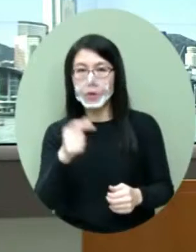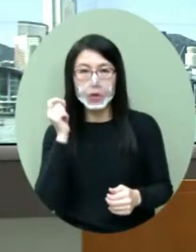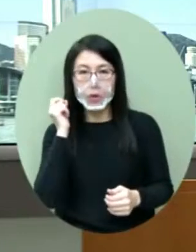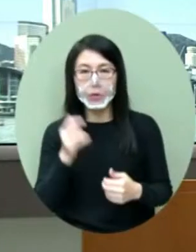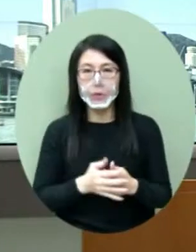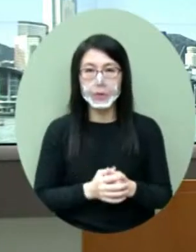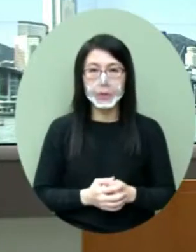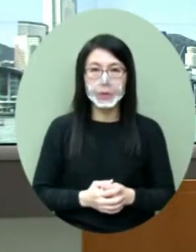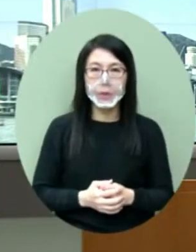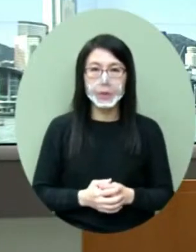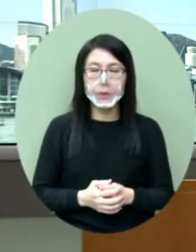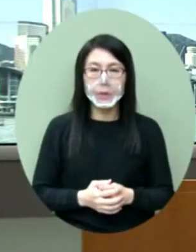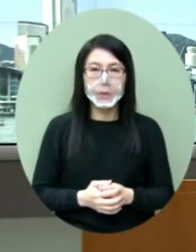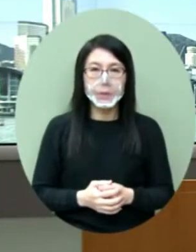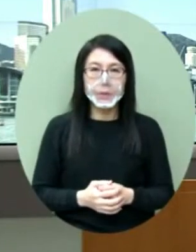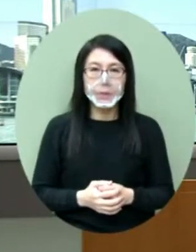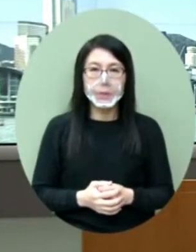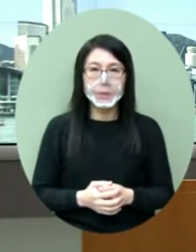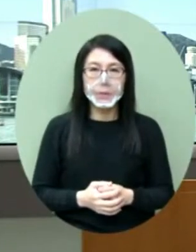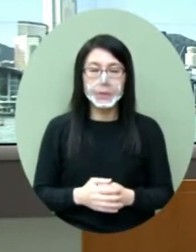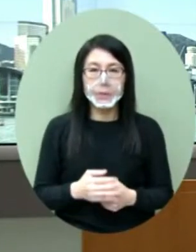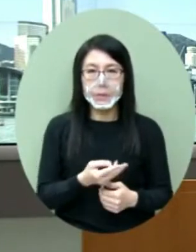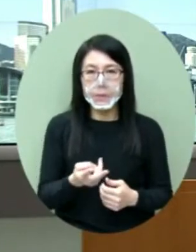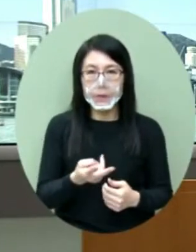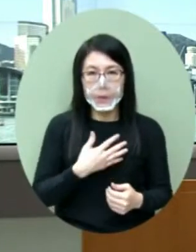Next, the lady at the back.